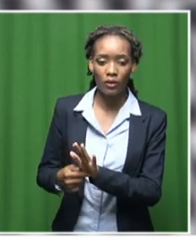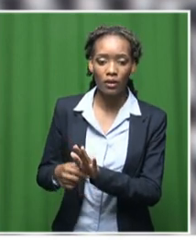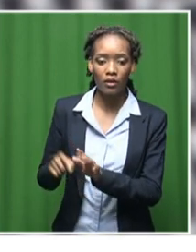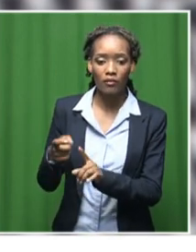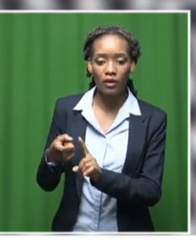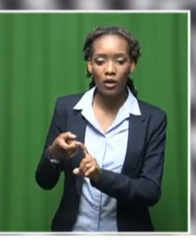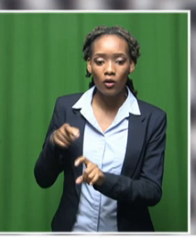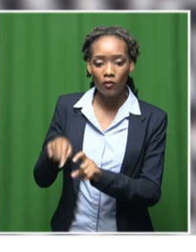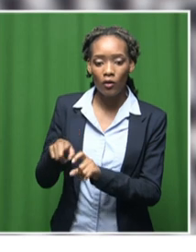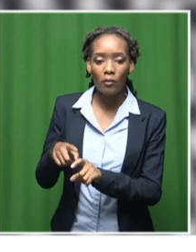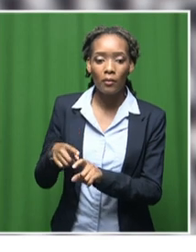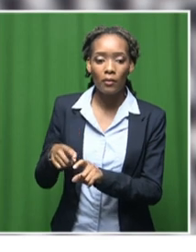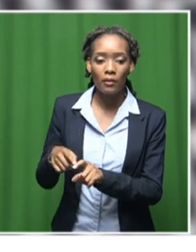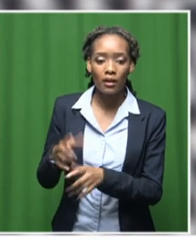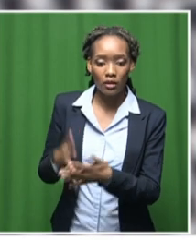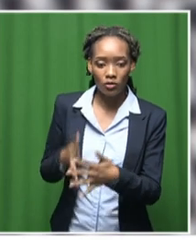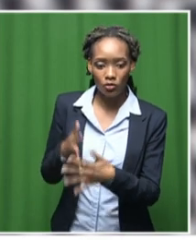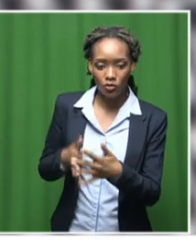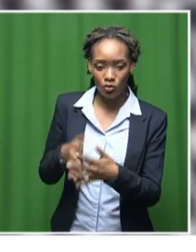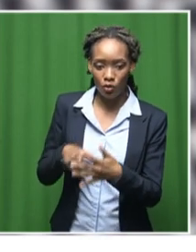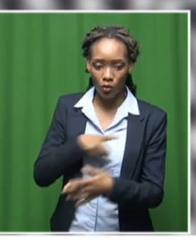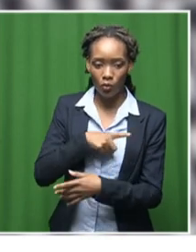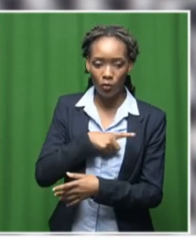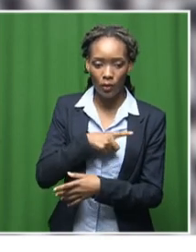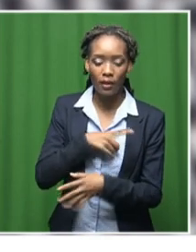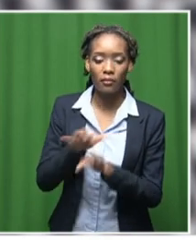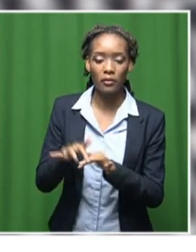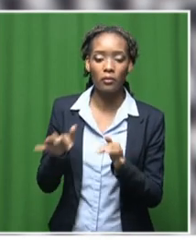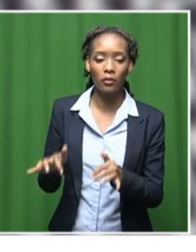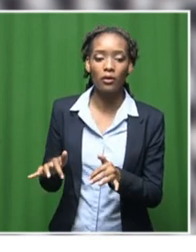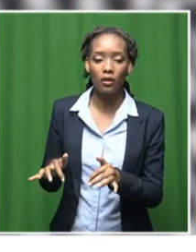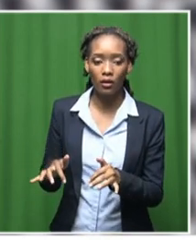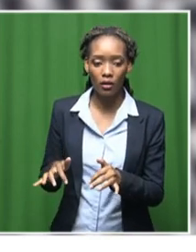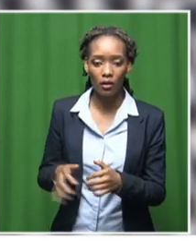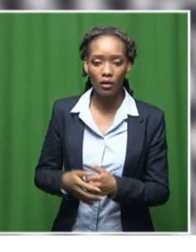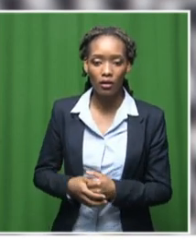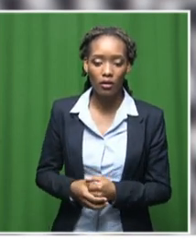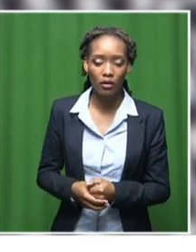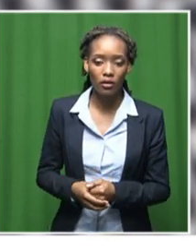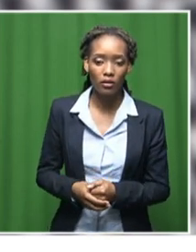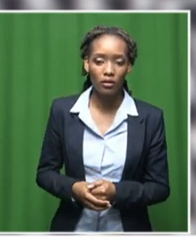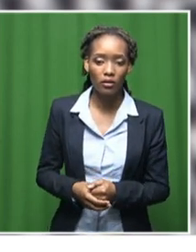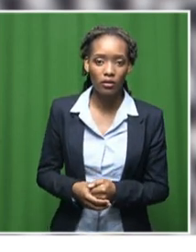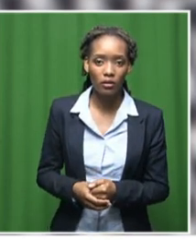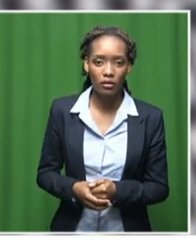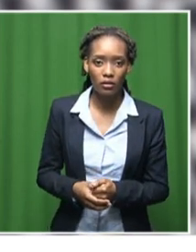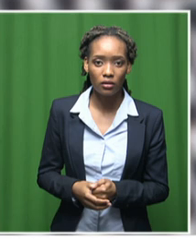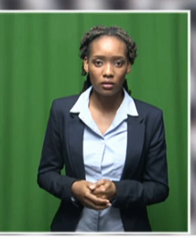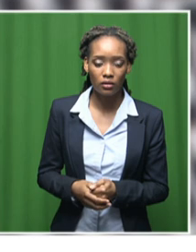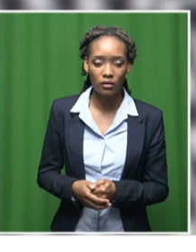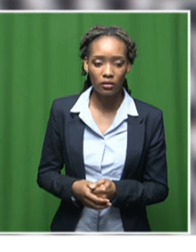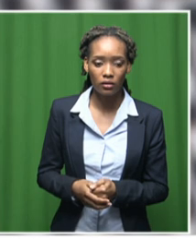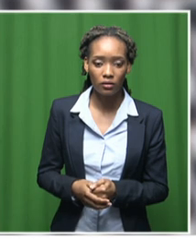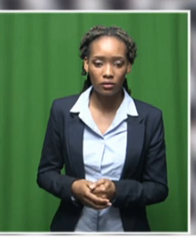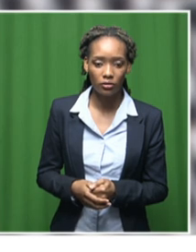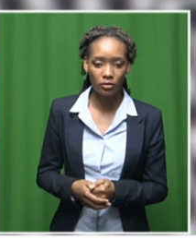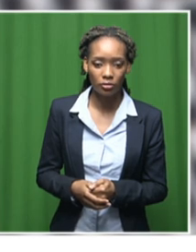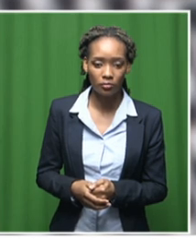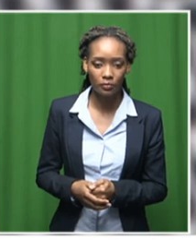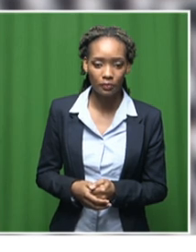funny. And I think that's why people, love the show so much, because of the situations that are so